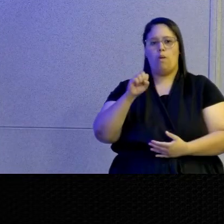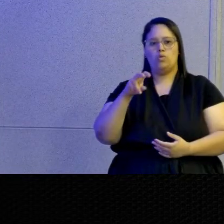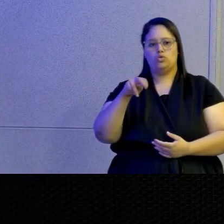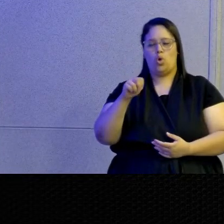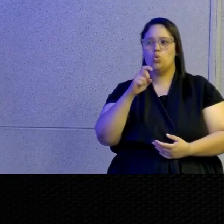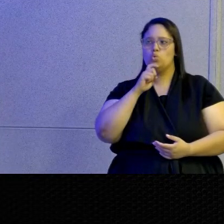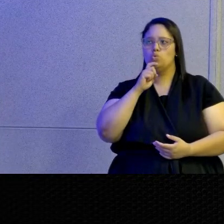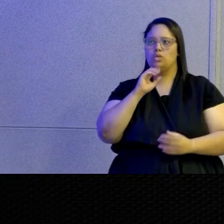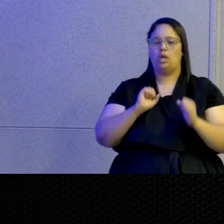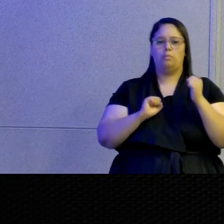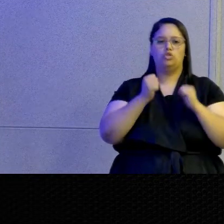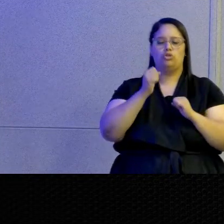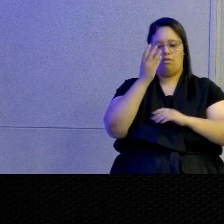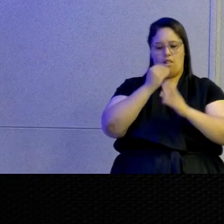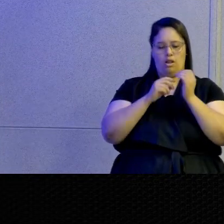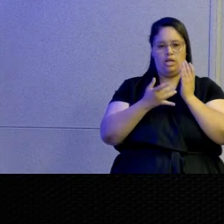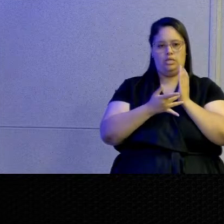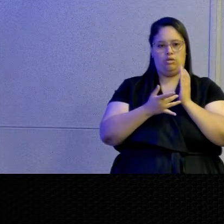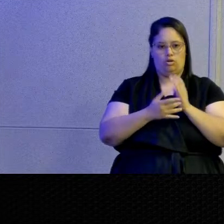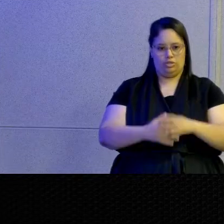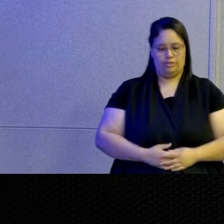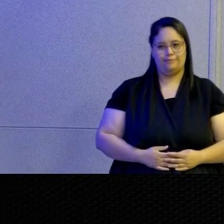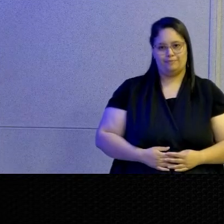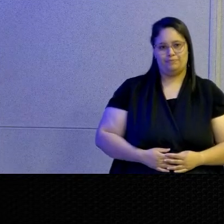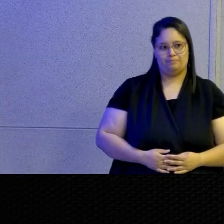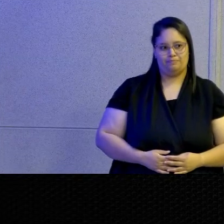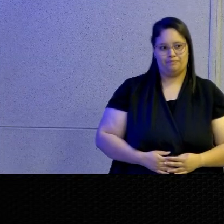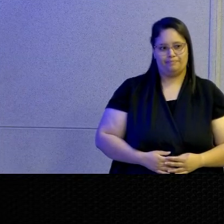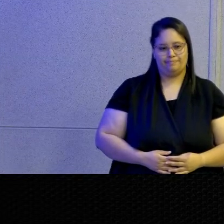using machine learning techniques.